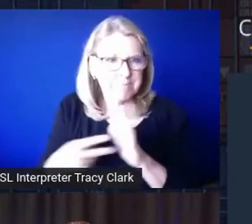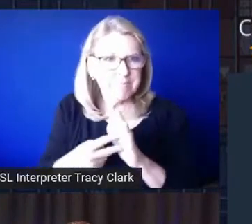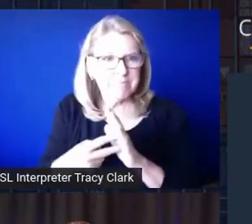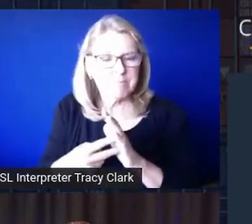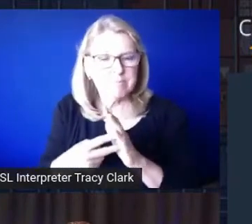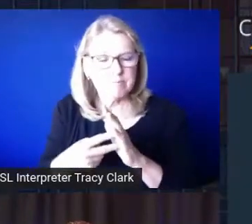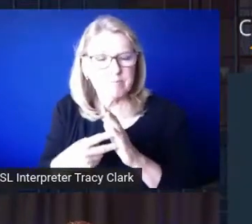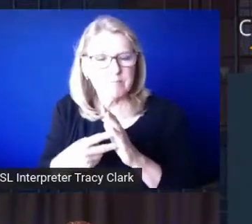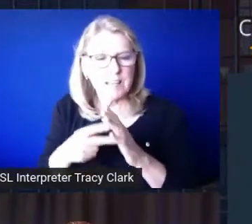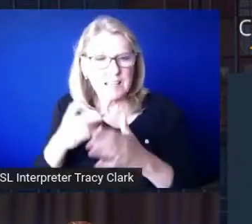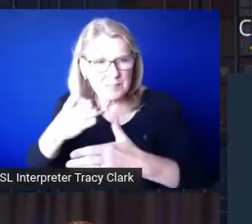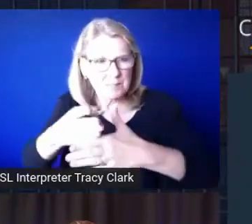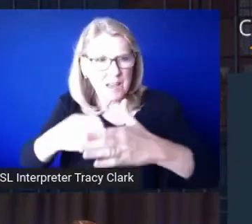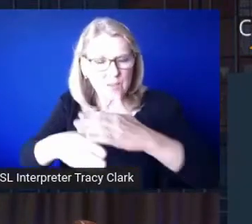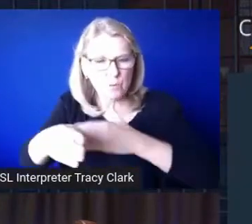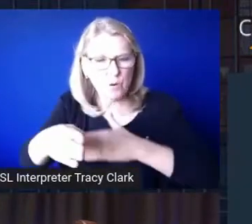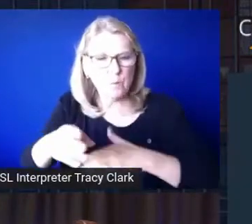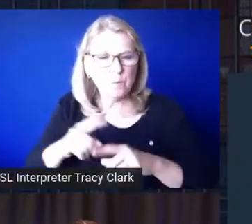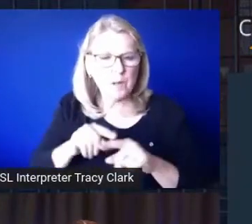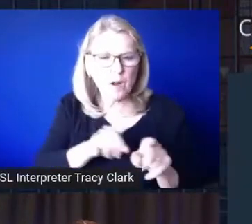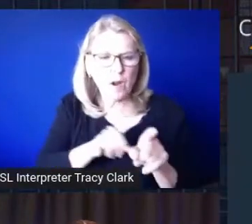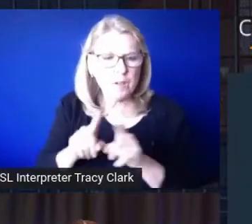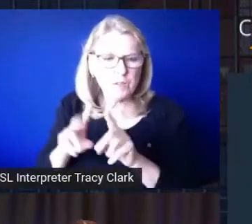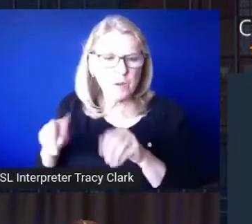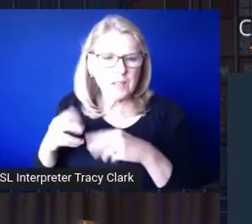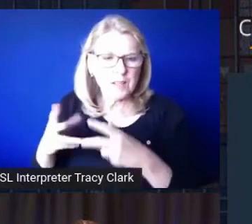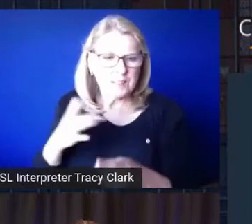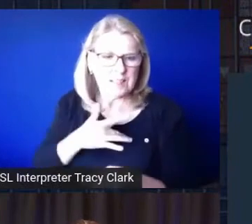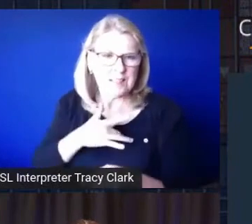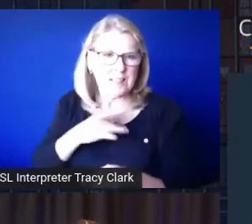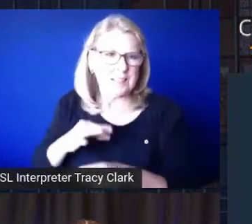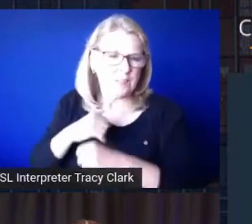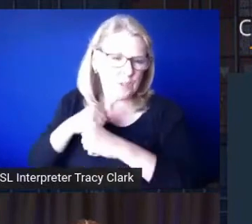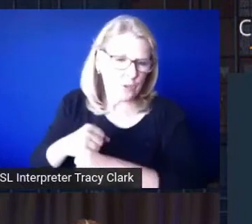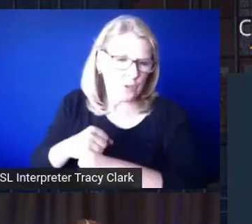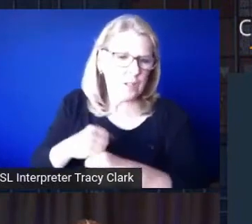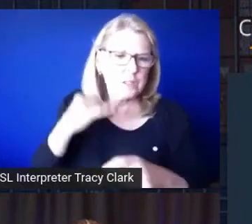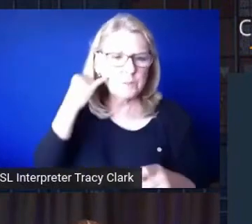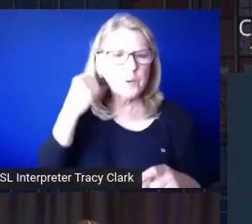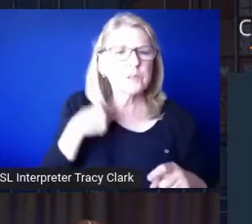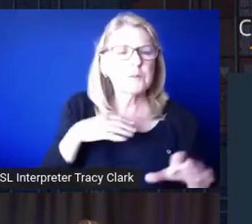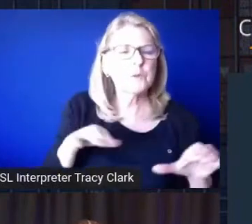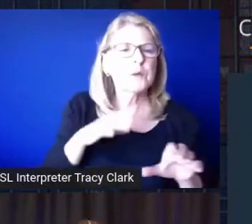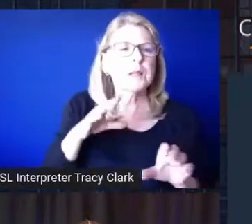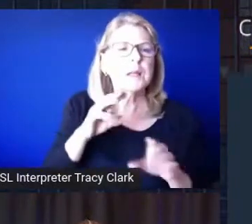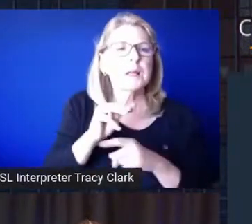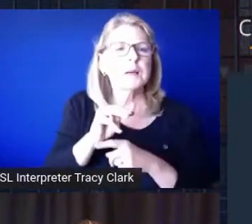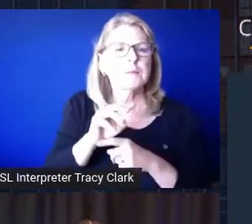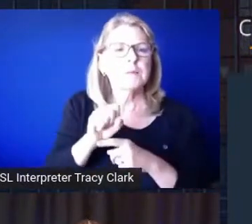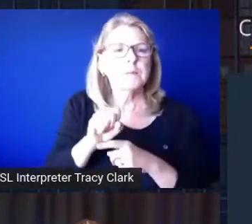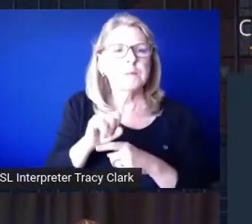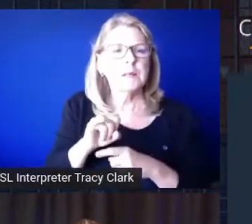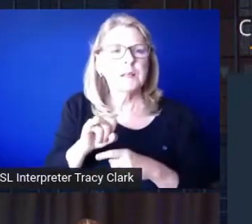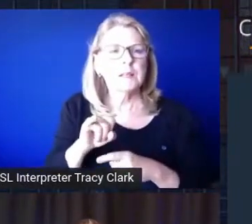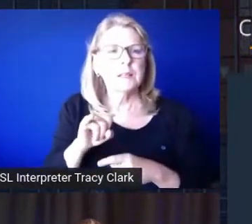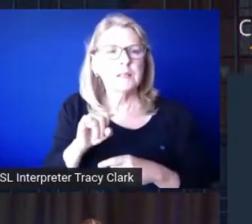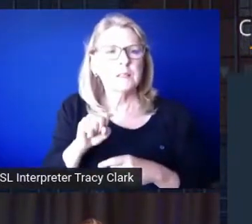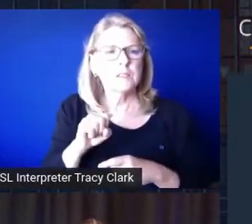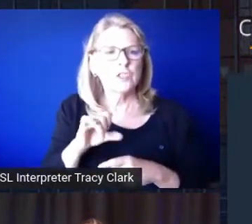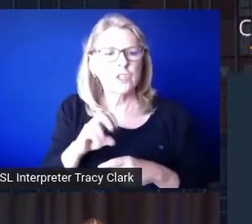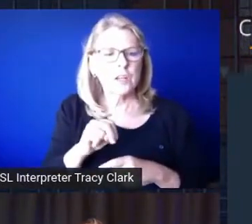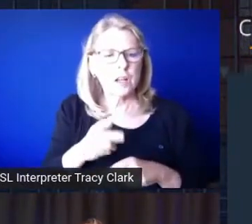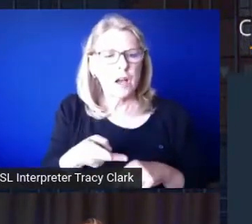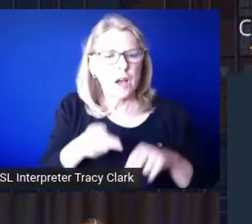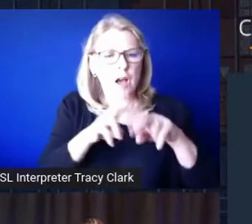say I'm running mission critical workloads in my production cluster, and all of a sudden decides that there's a new version of Bottlerocket and